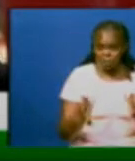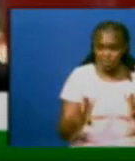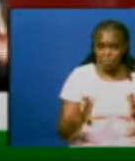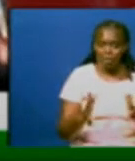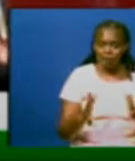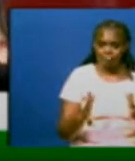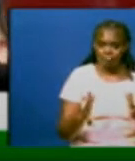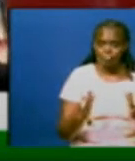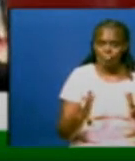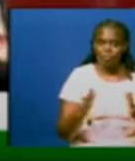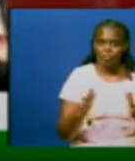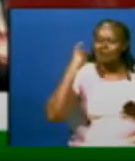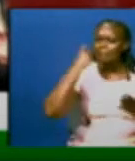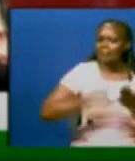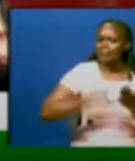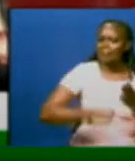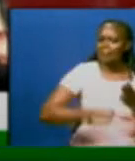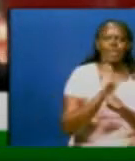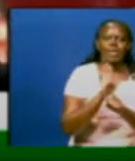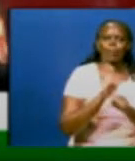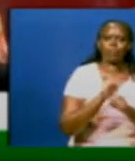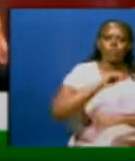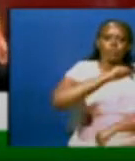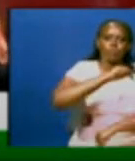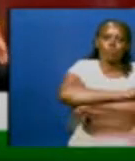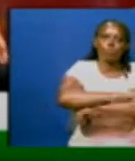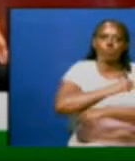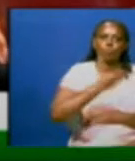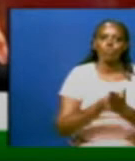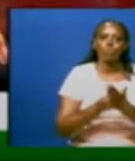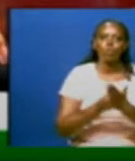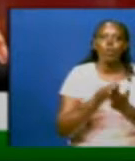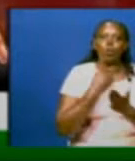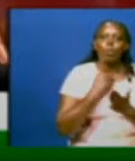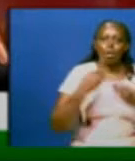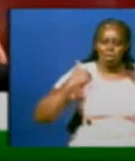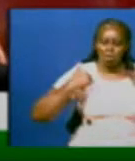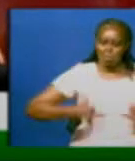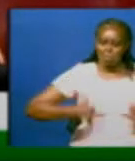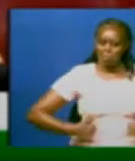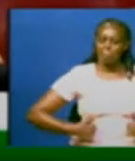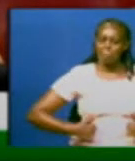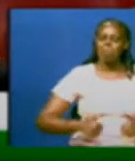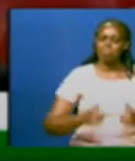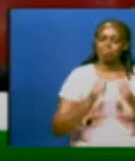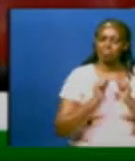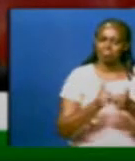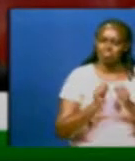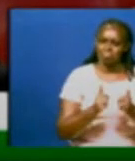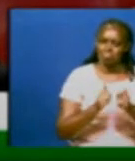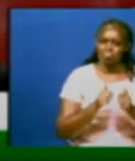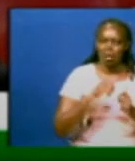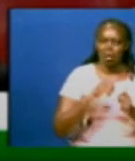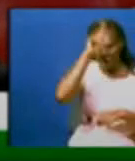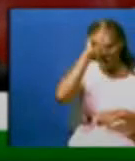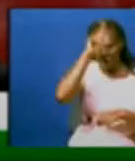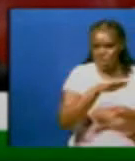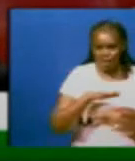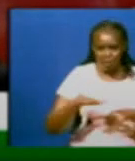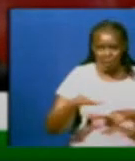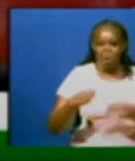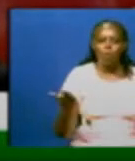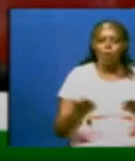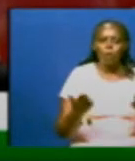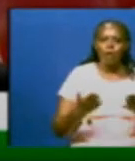are charging a lot of fee, and they want very high class uniform in rural areas where people are used to cheap